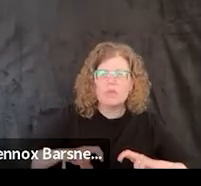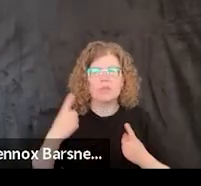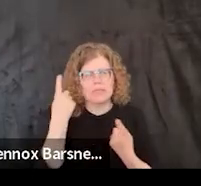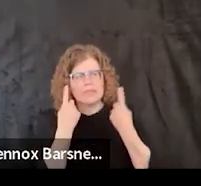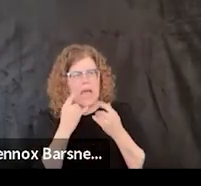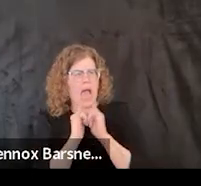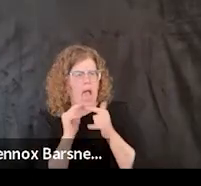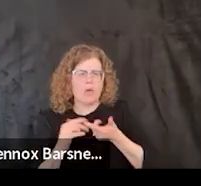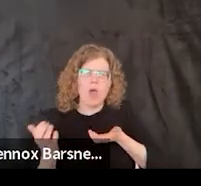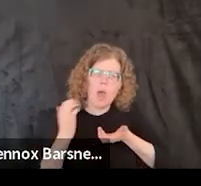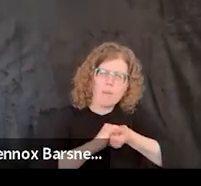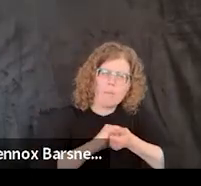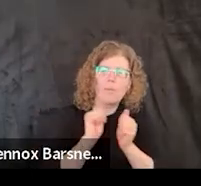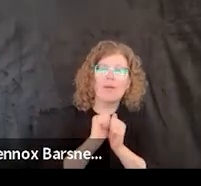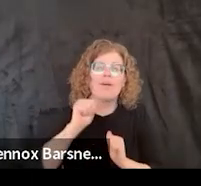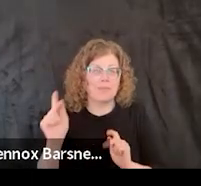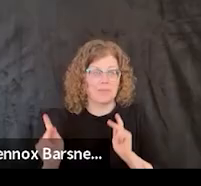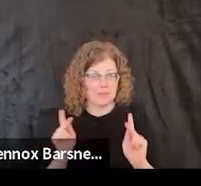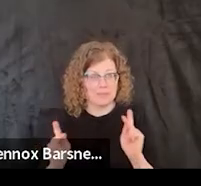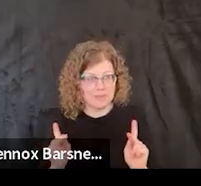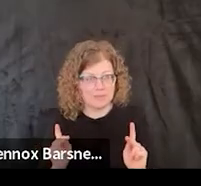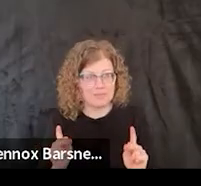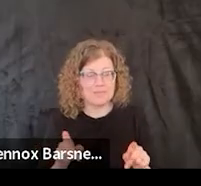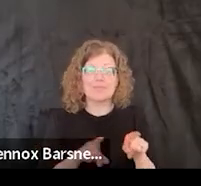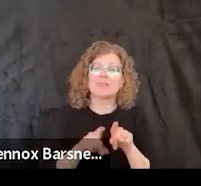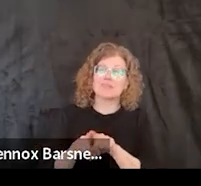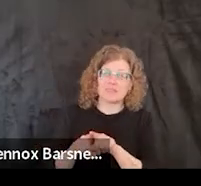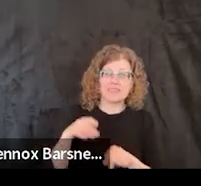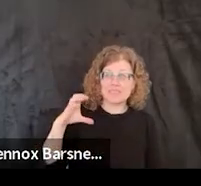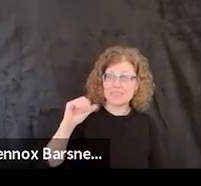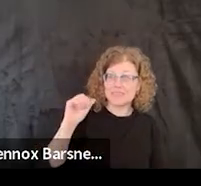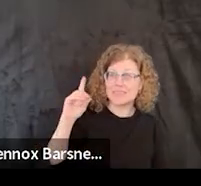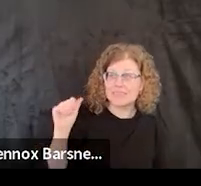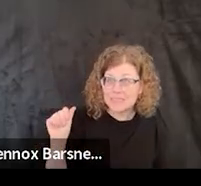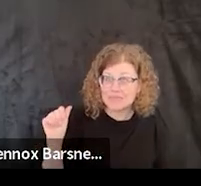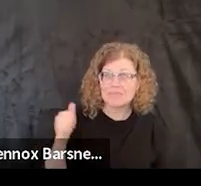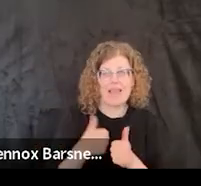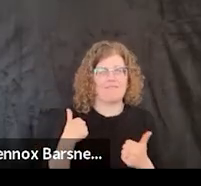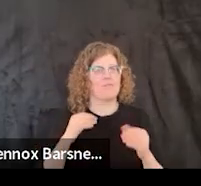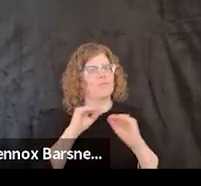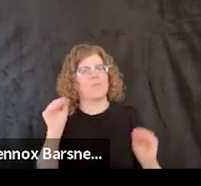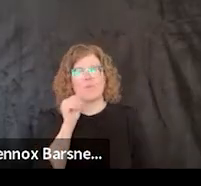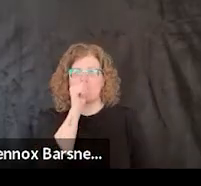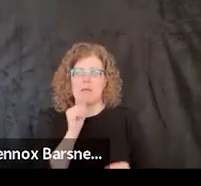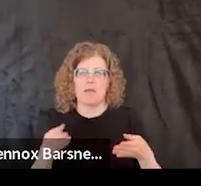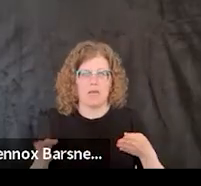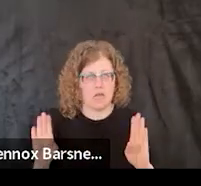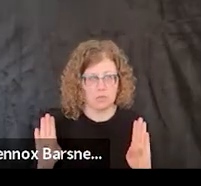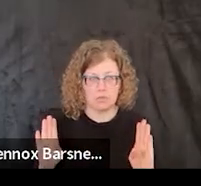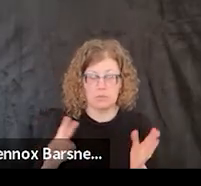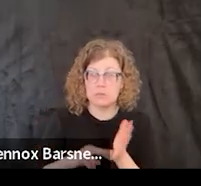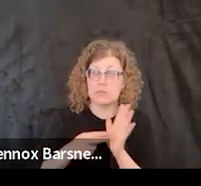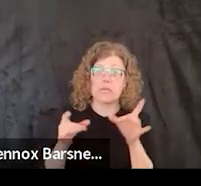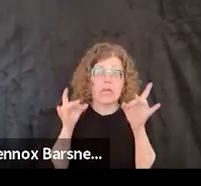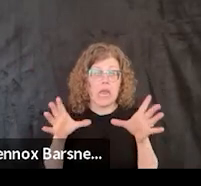Connected to this concept, there are things that CADA will not tolerate, such as hate speech, cultural